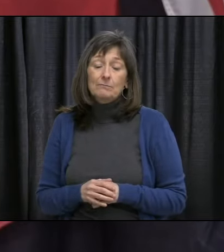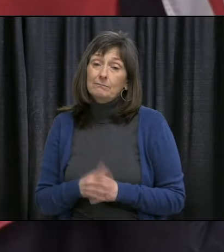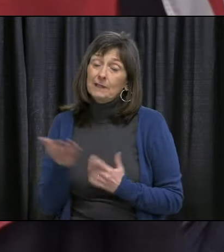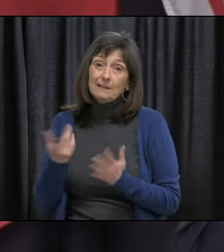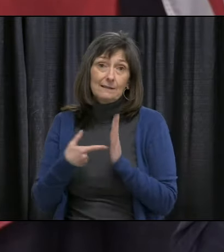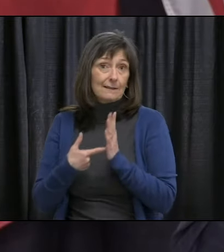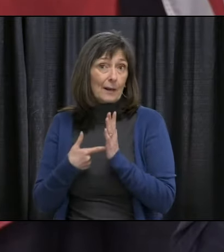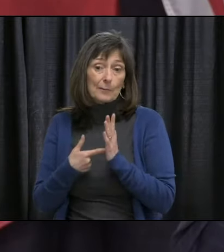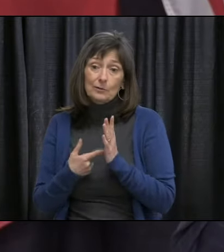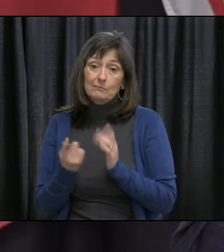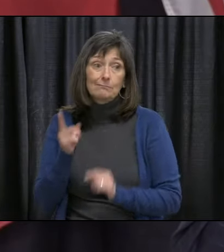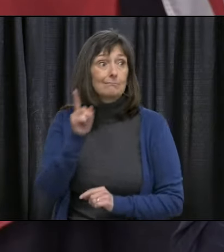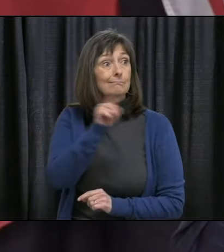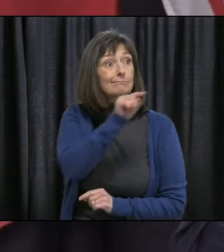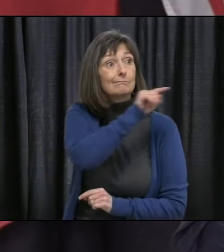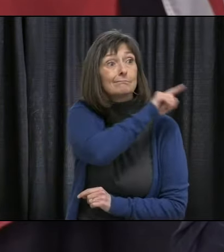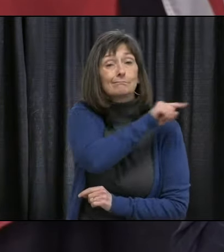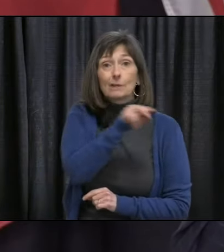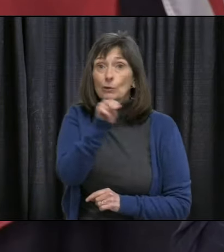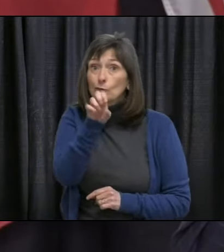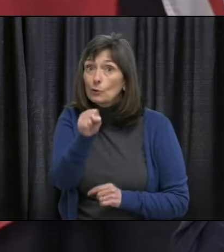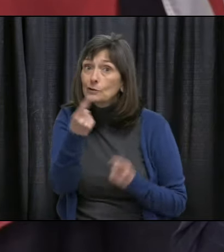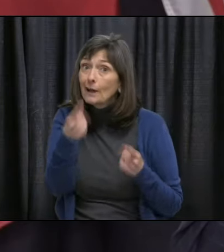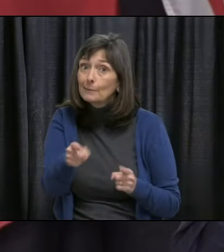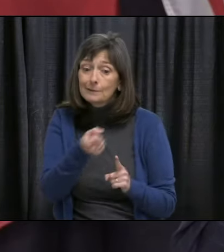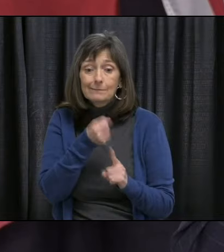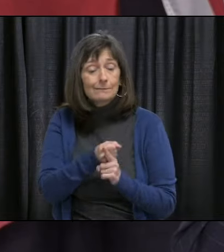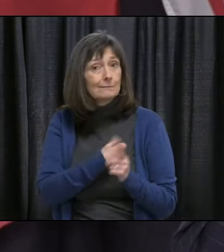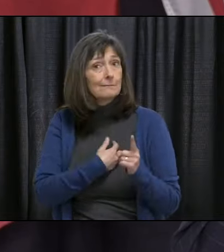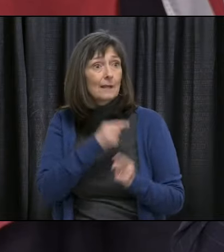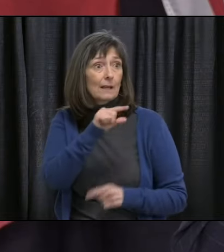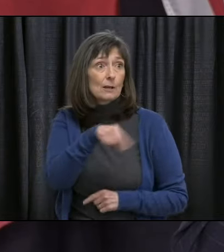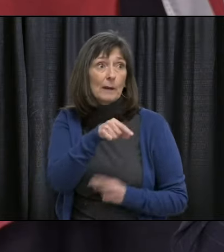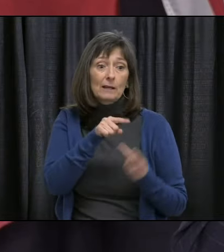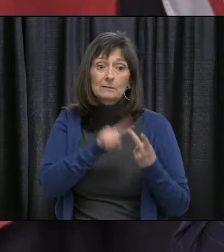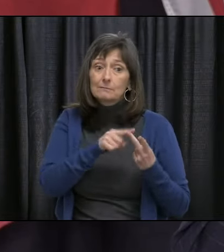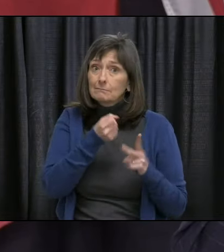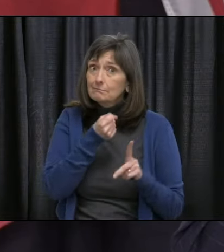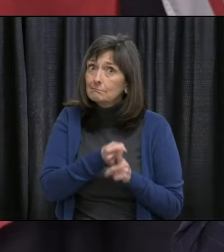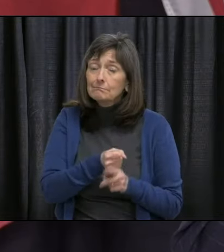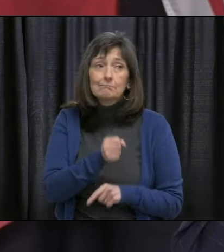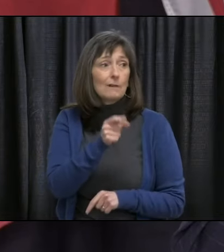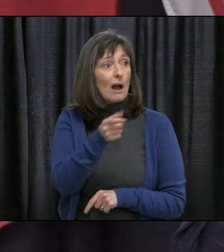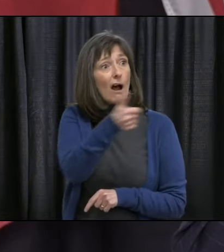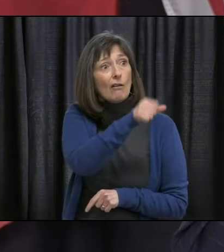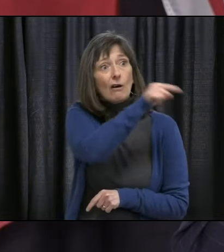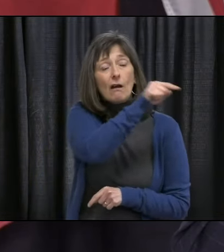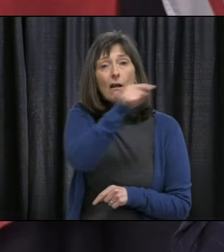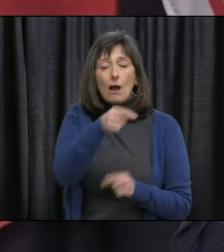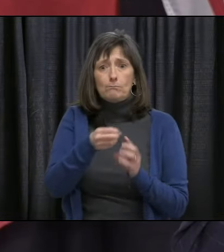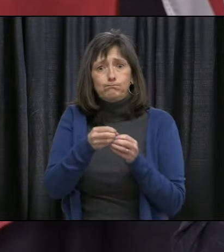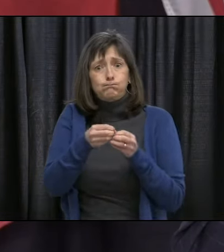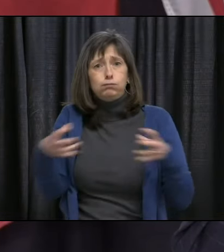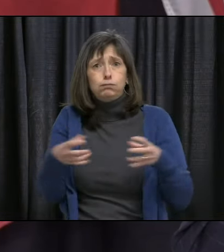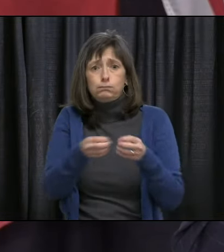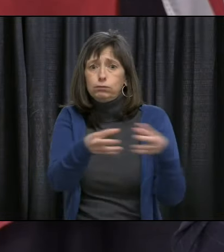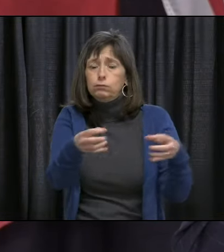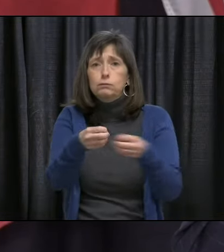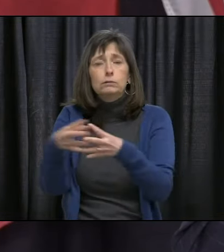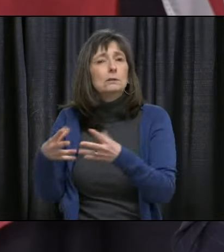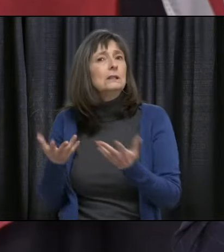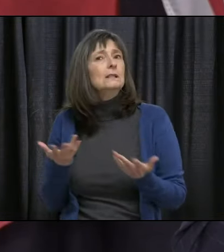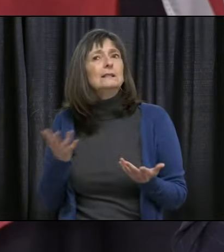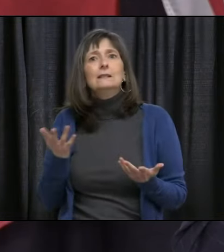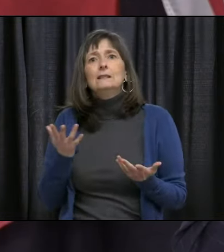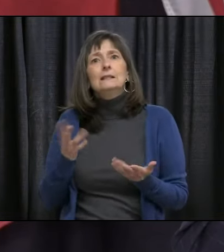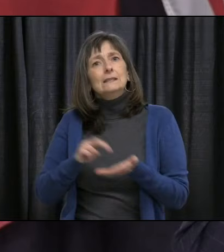than jurisdictions and provinces like Nova Scotia and Quebec and others, and realize that these are some of the most vulnerable that we have. And